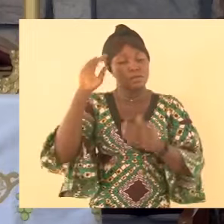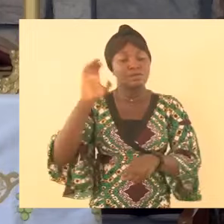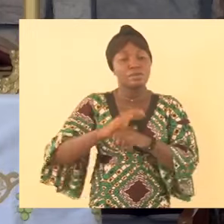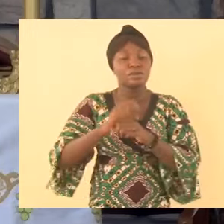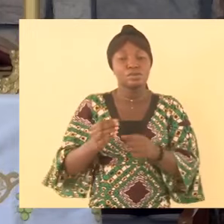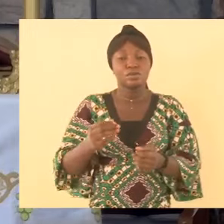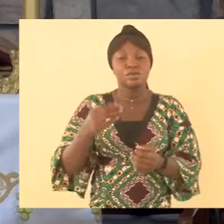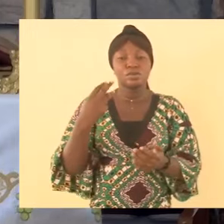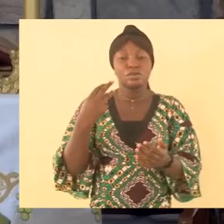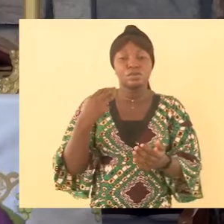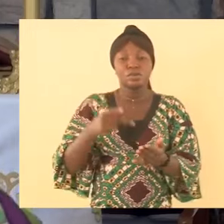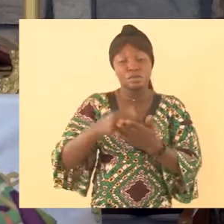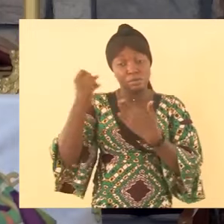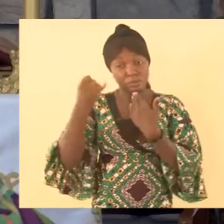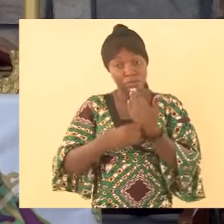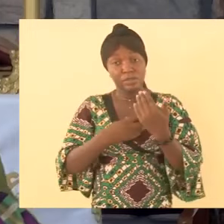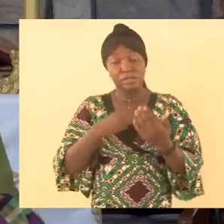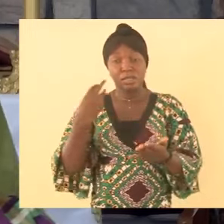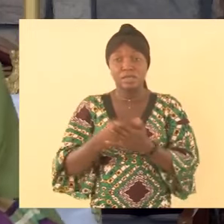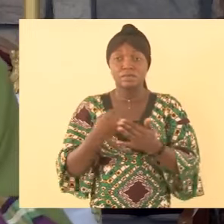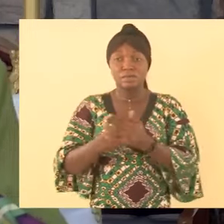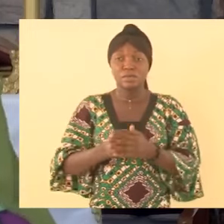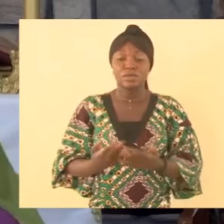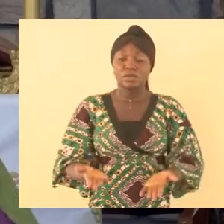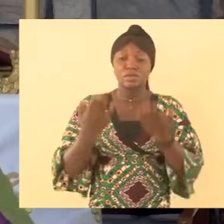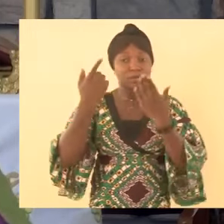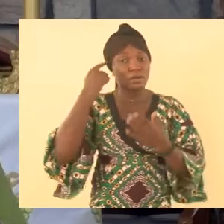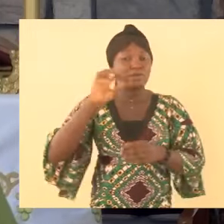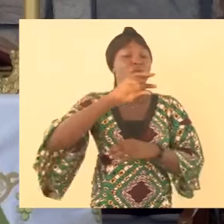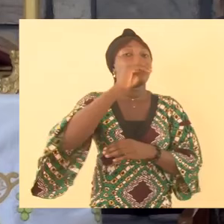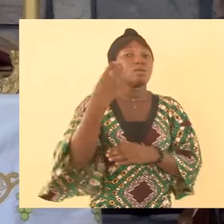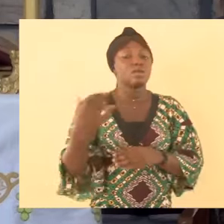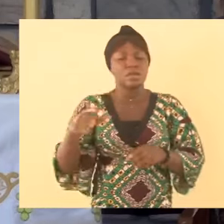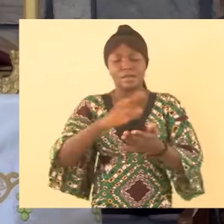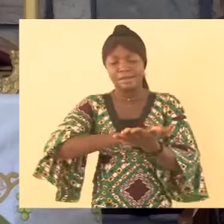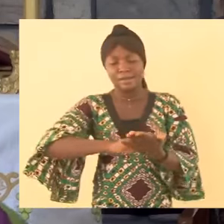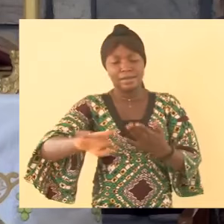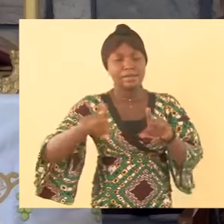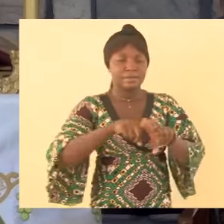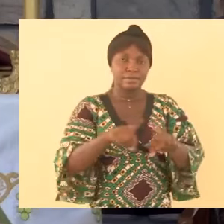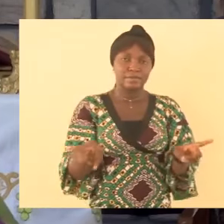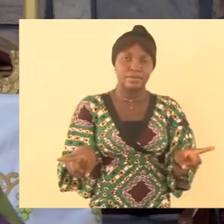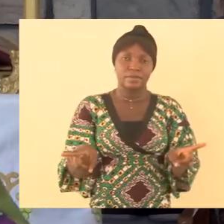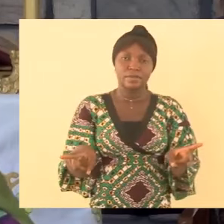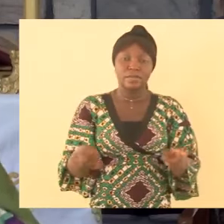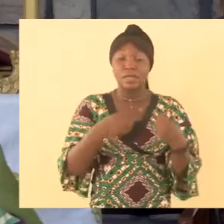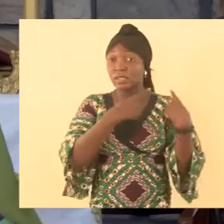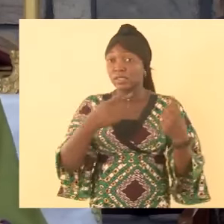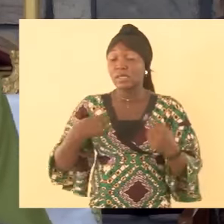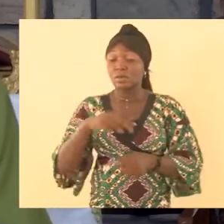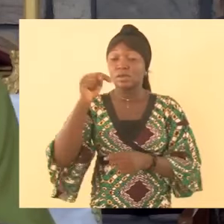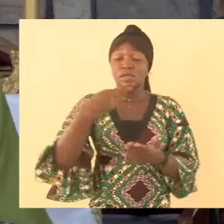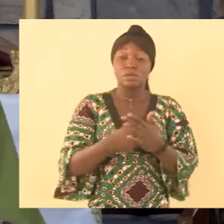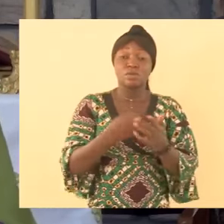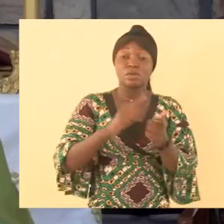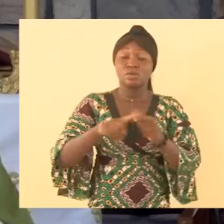raised for church projects and the way money is raised for secular projects. There should be a clear difference. Since